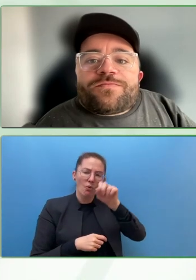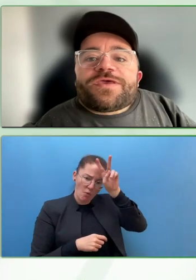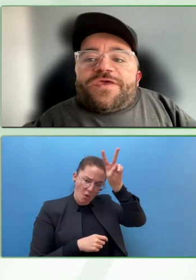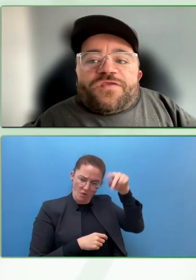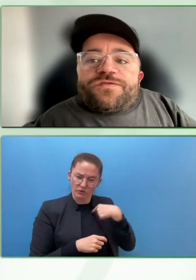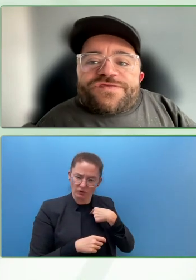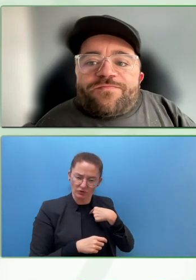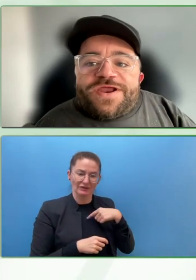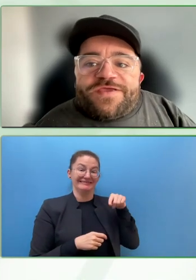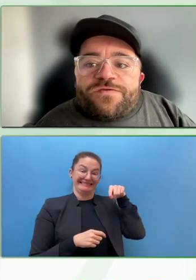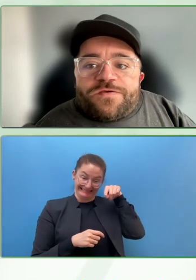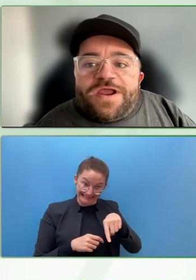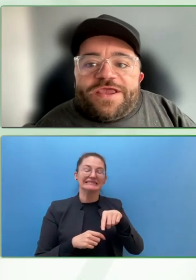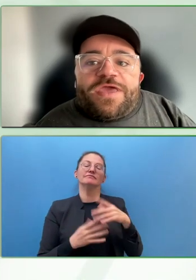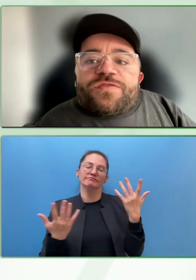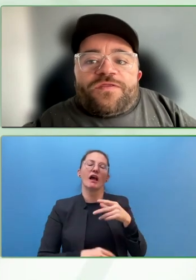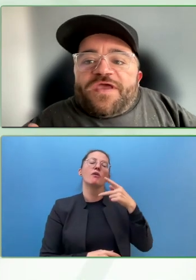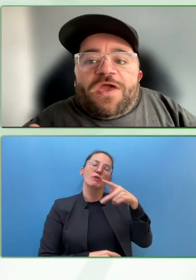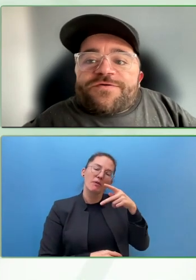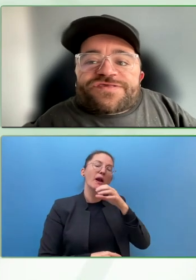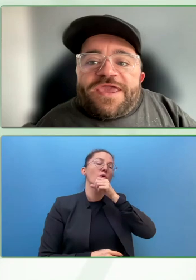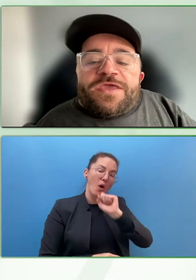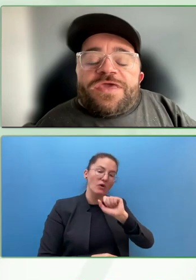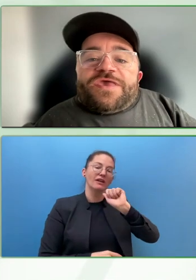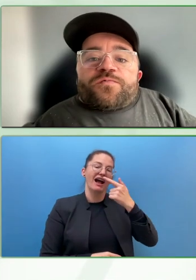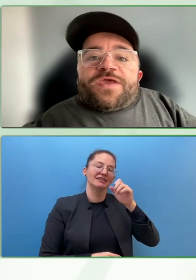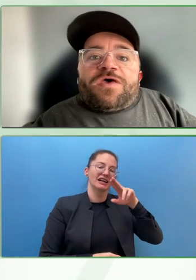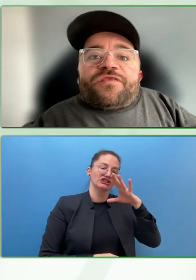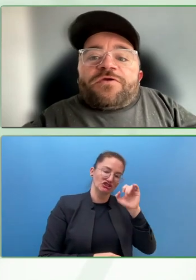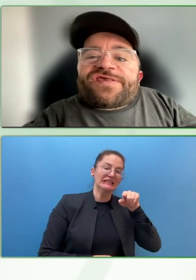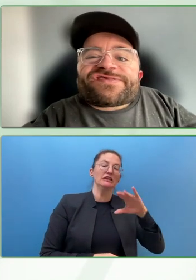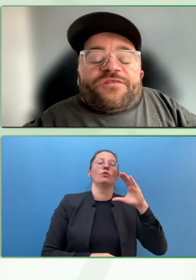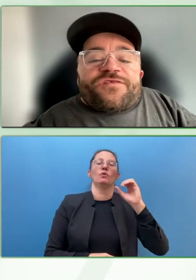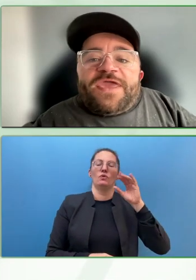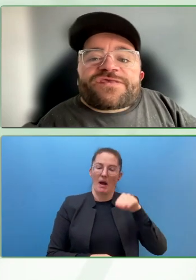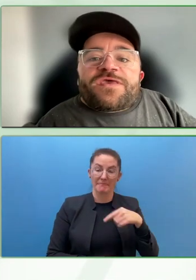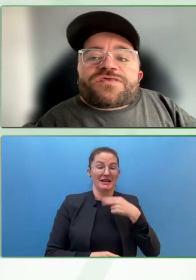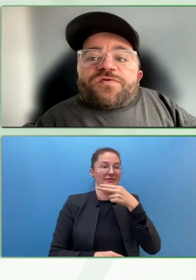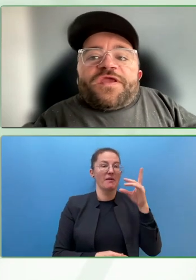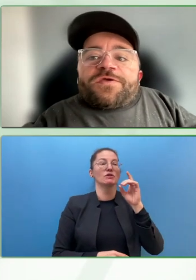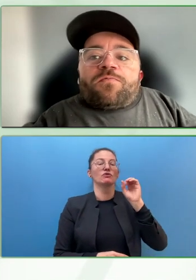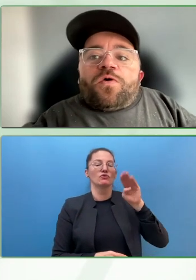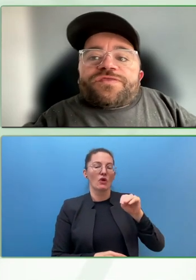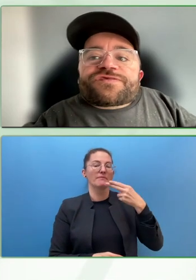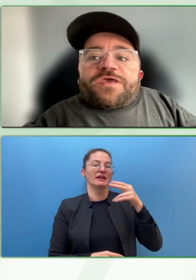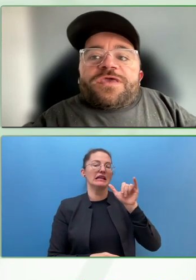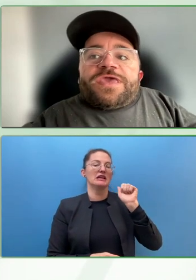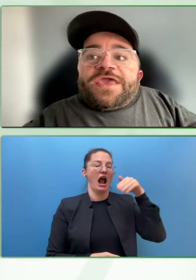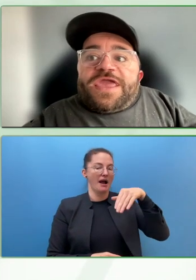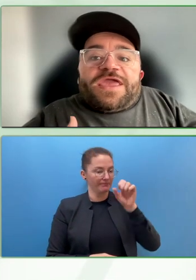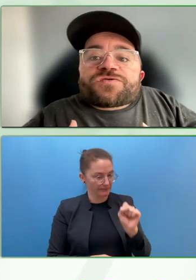dom@purplegoatagency.com if you want to send me an email directly. The one thing I would say is we are a very safe space. So if anyone wants